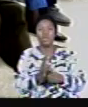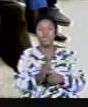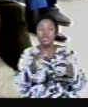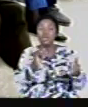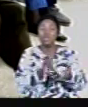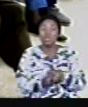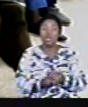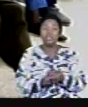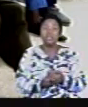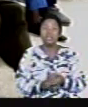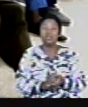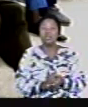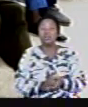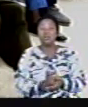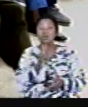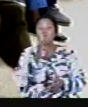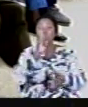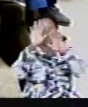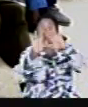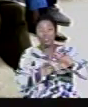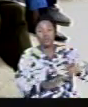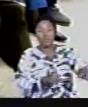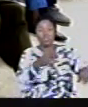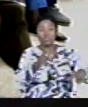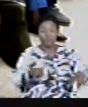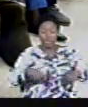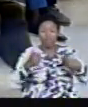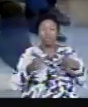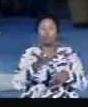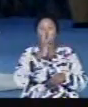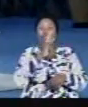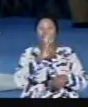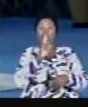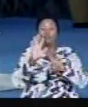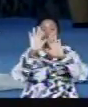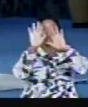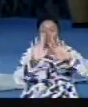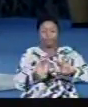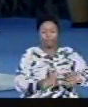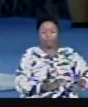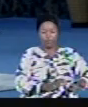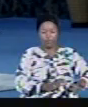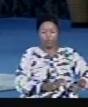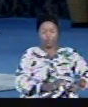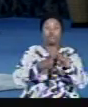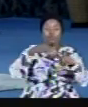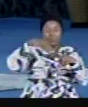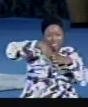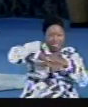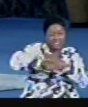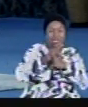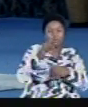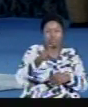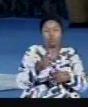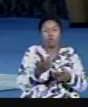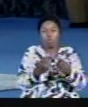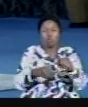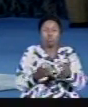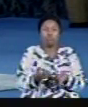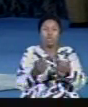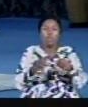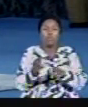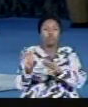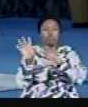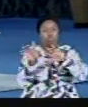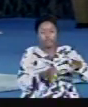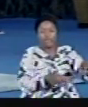rivers of living water are flowing from within you, gushing out from within you? And